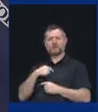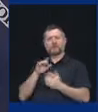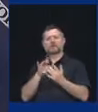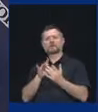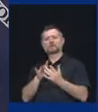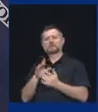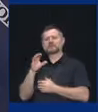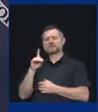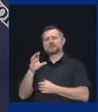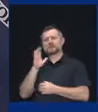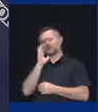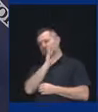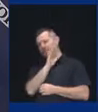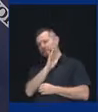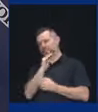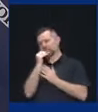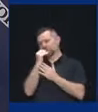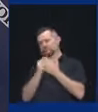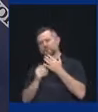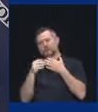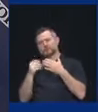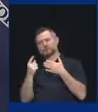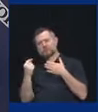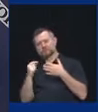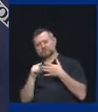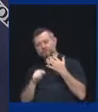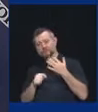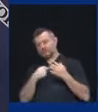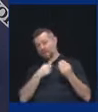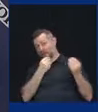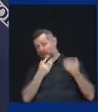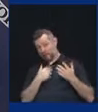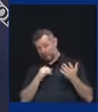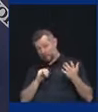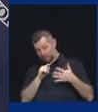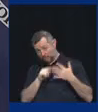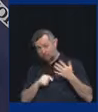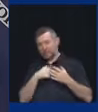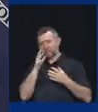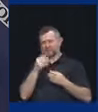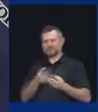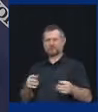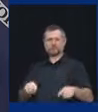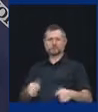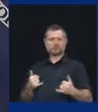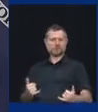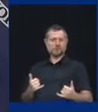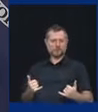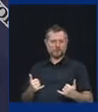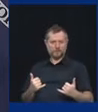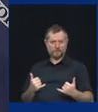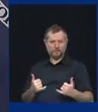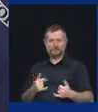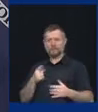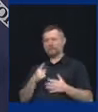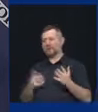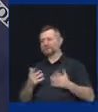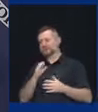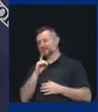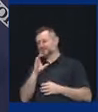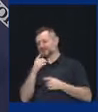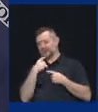for guidance, and we would tell the schools on Monday what the guidance